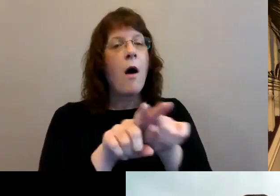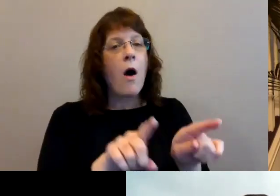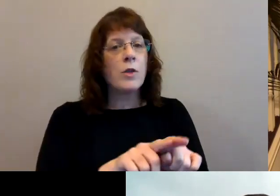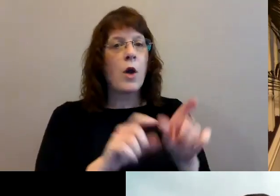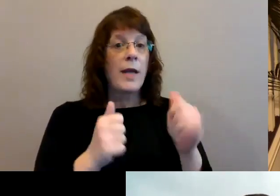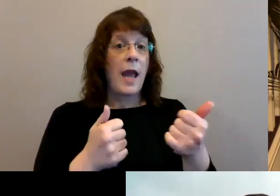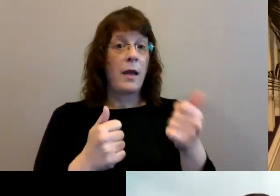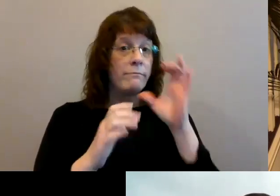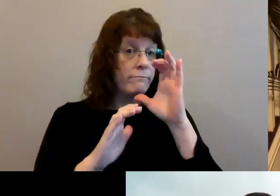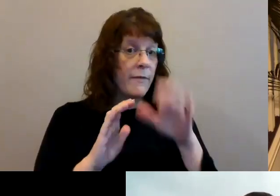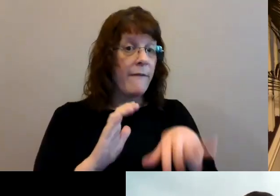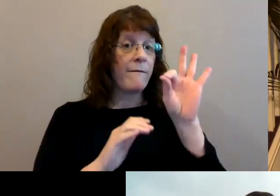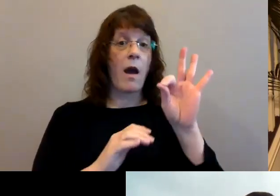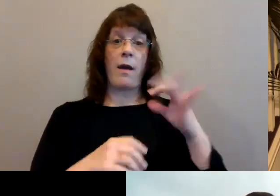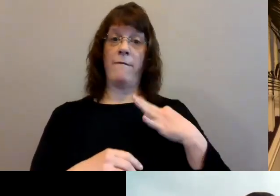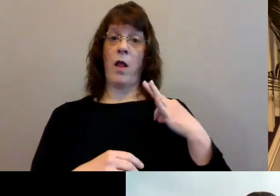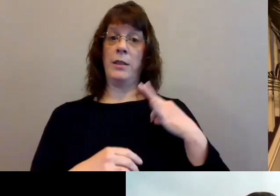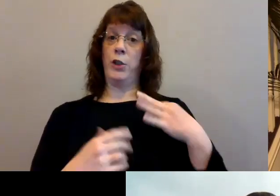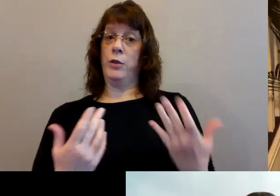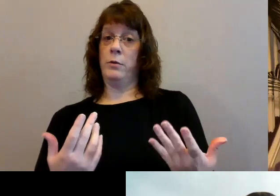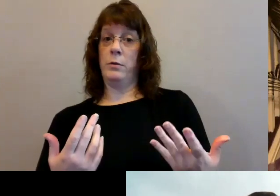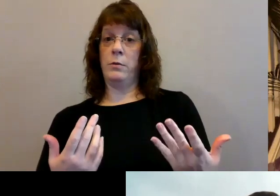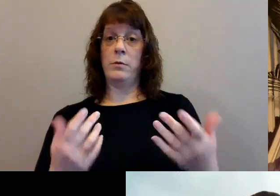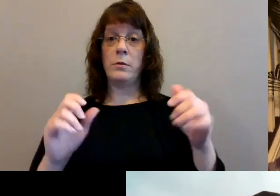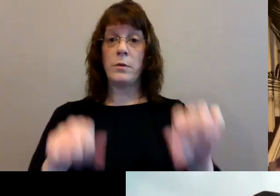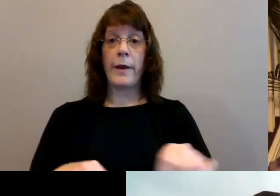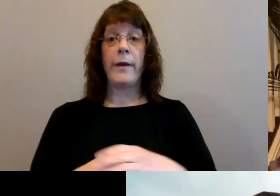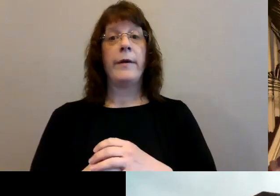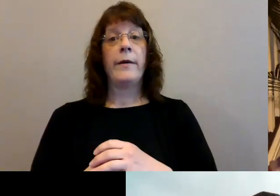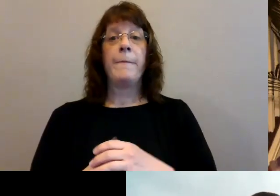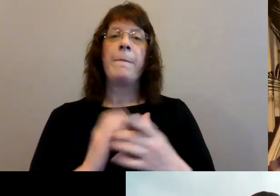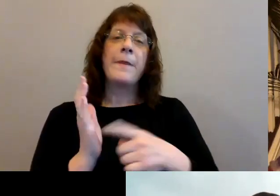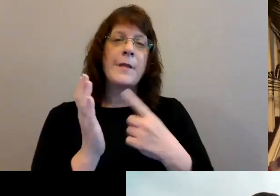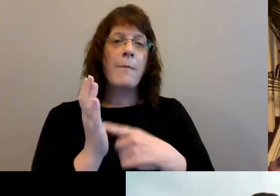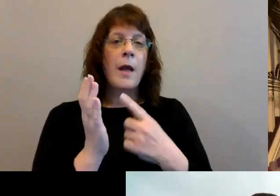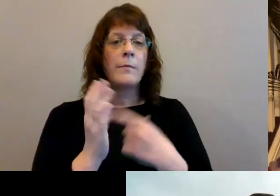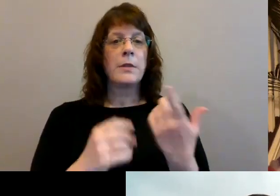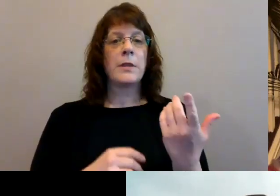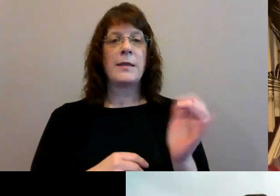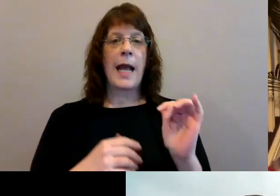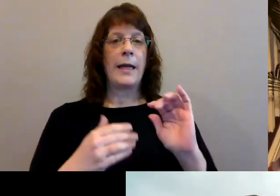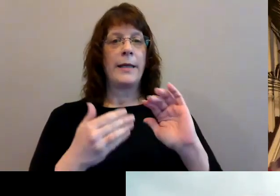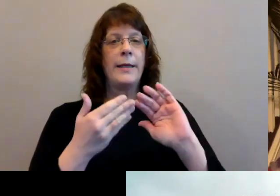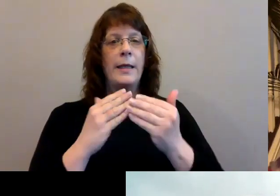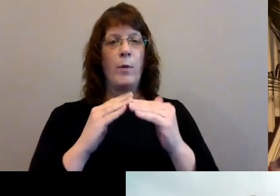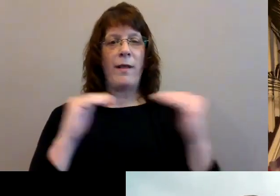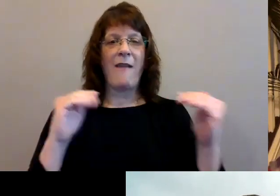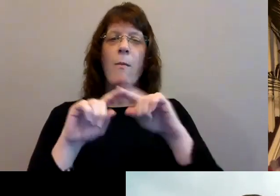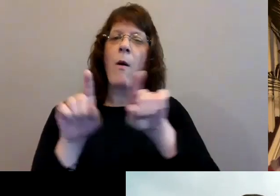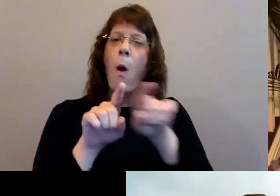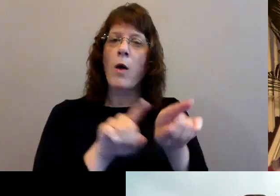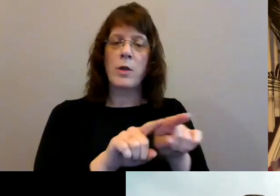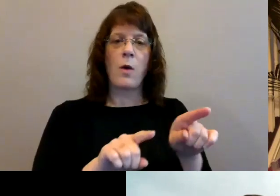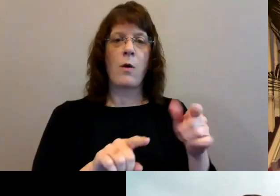volunteering positions. They have like, and sometimes it's like at the community level, but they also have programs where